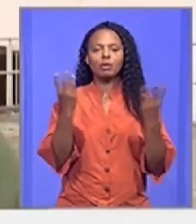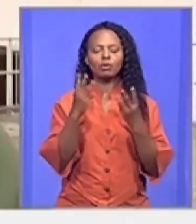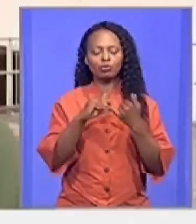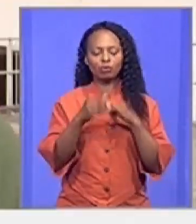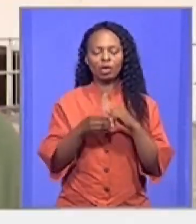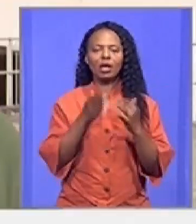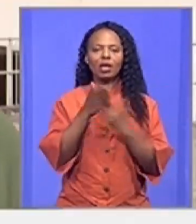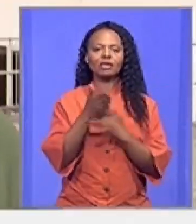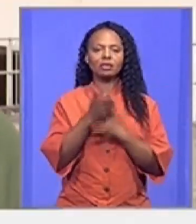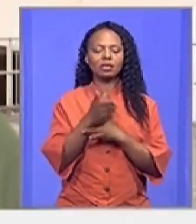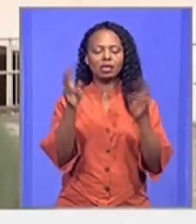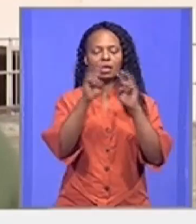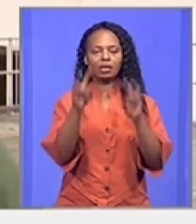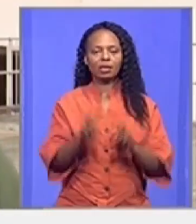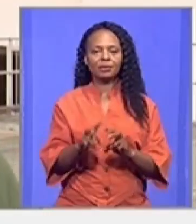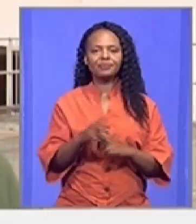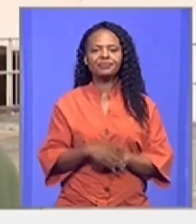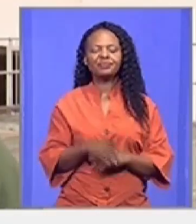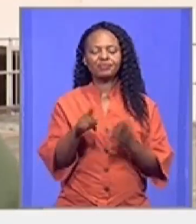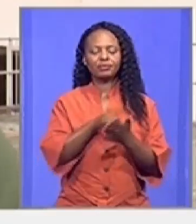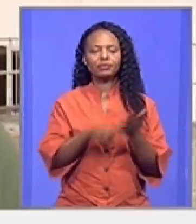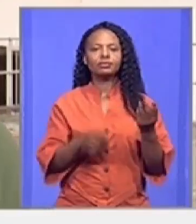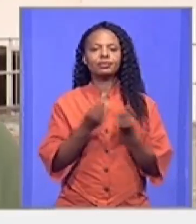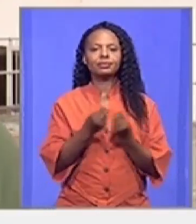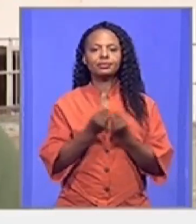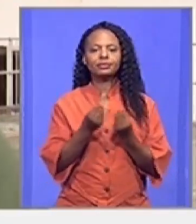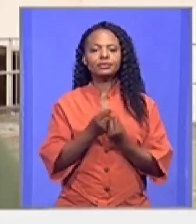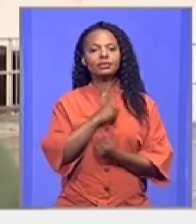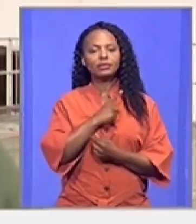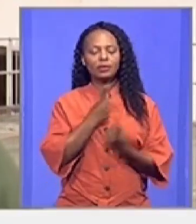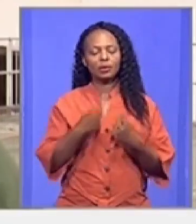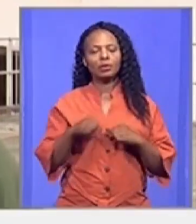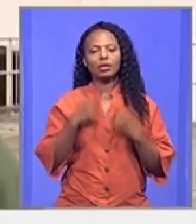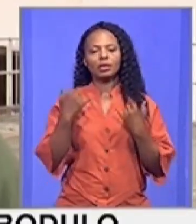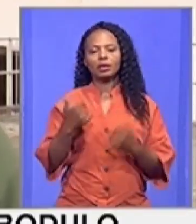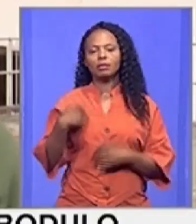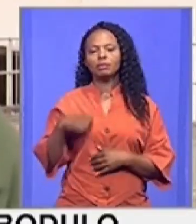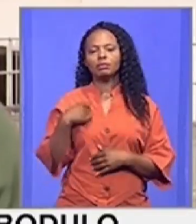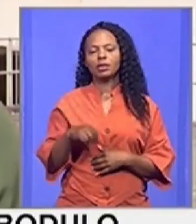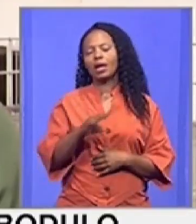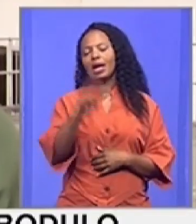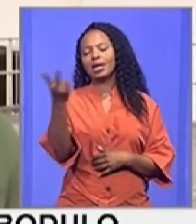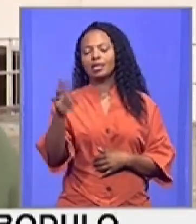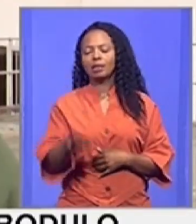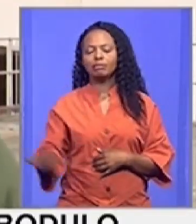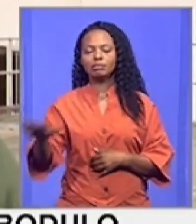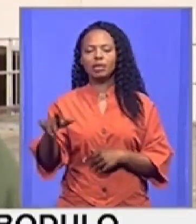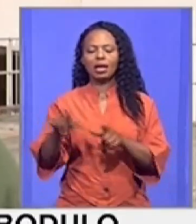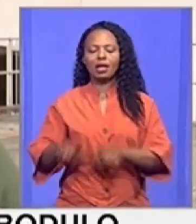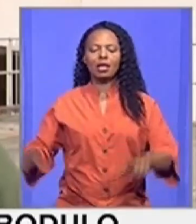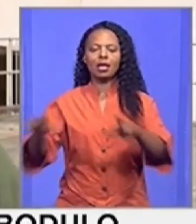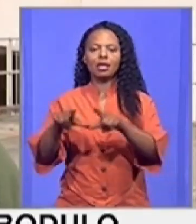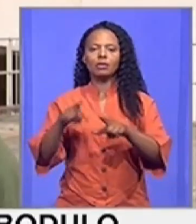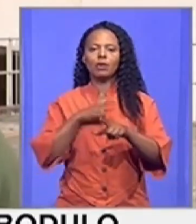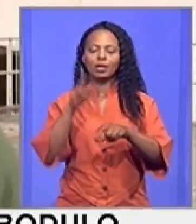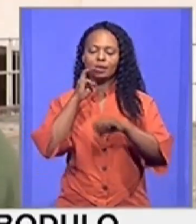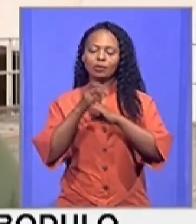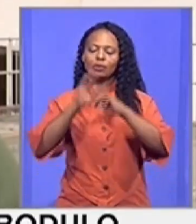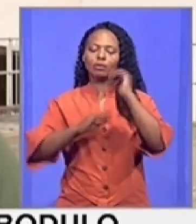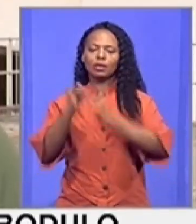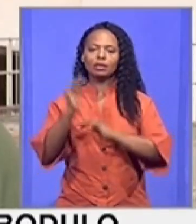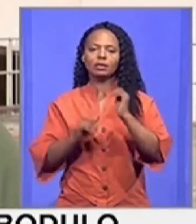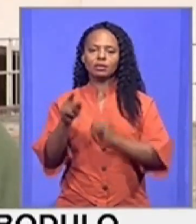access electricity by wrong means. Hence, as a metro, we found alternative land because the issue is to rebuild. Even when we make efforts to